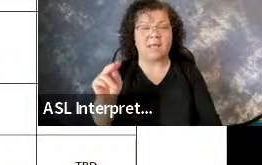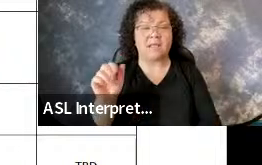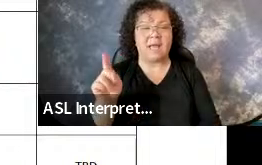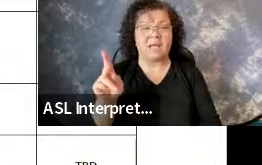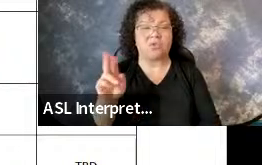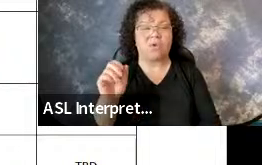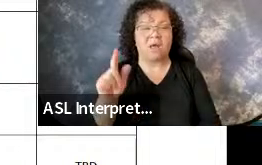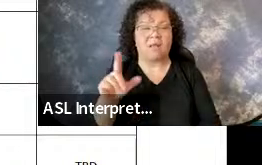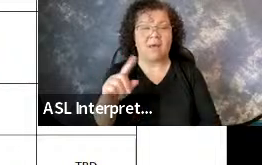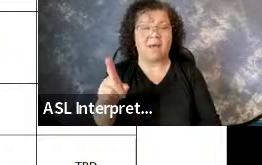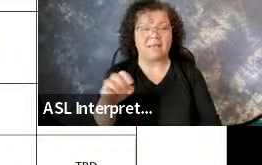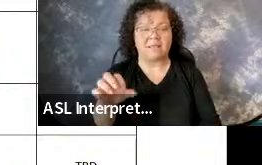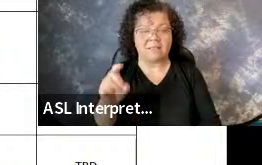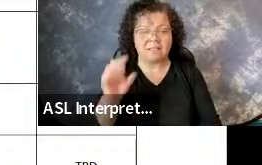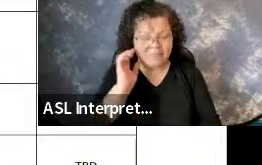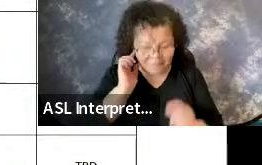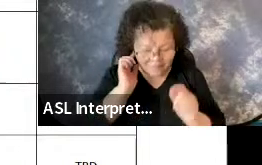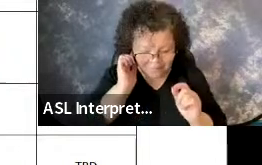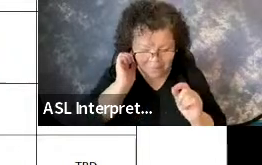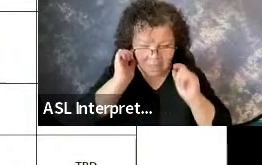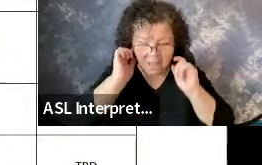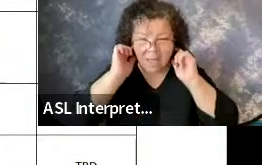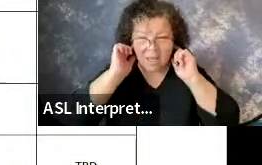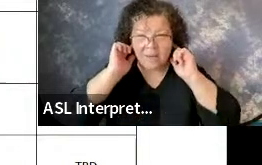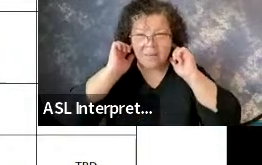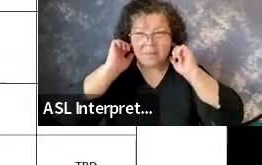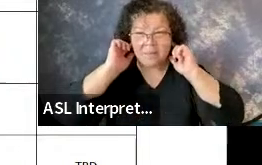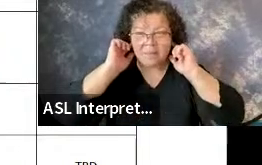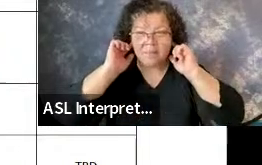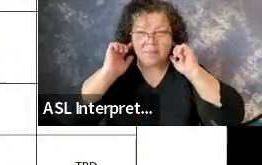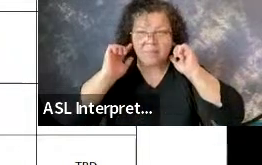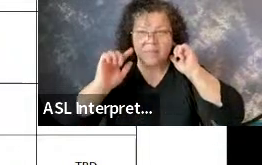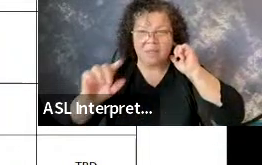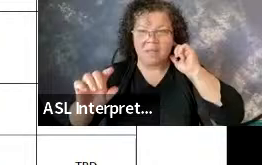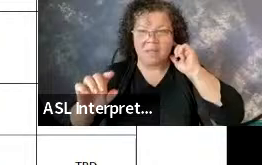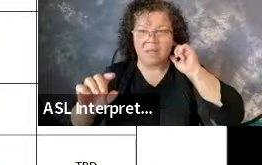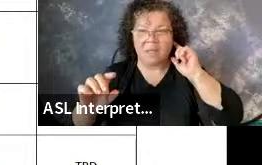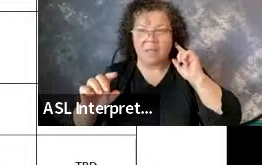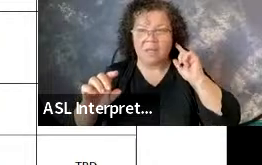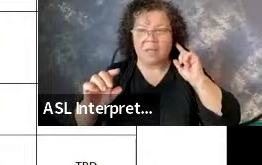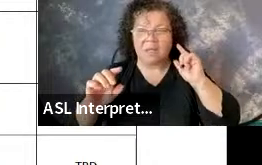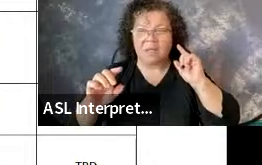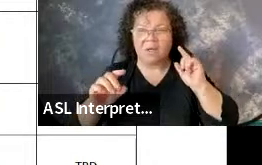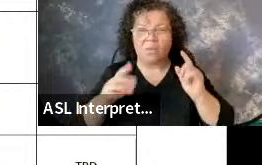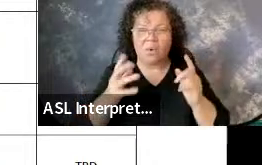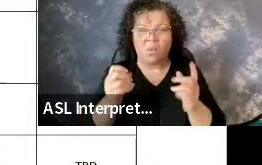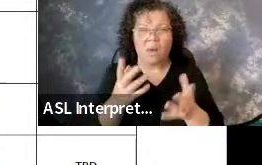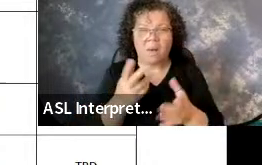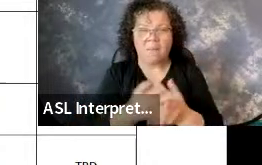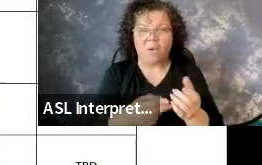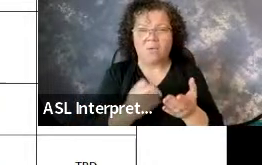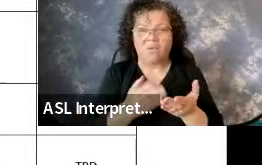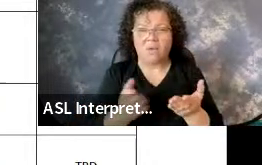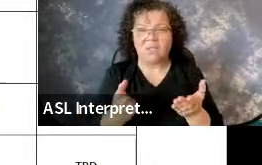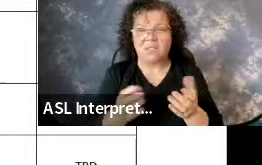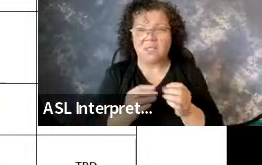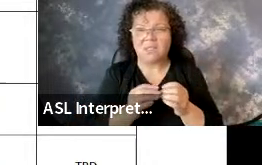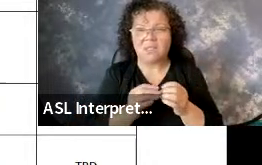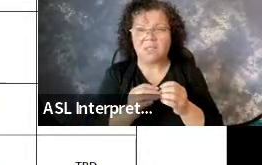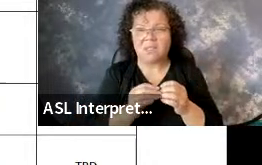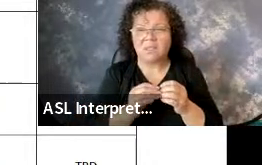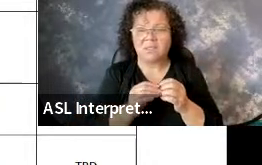Native is still best, naturalized is moving up from the south to the north. So we really want both of those things. They're different, but